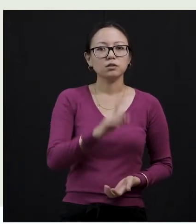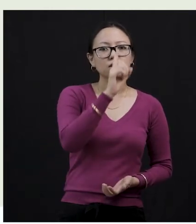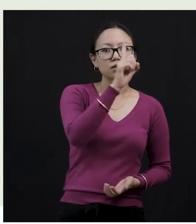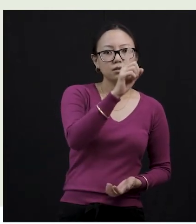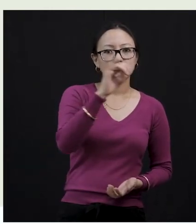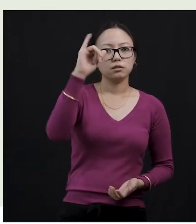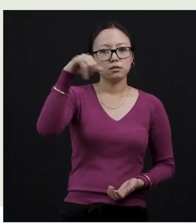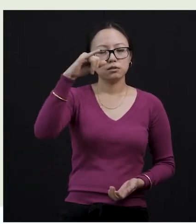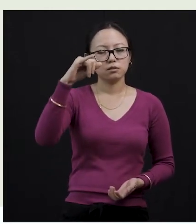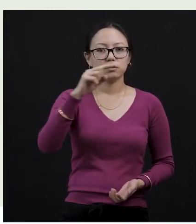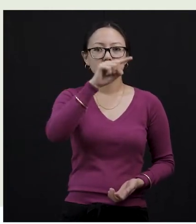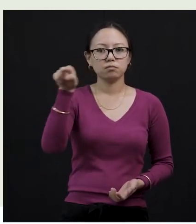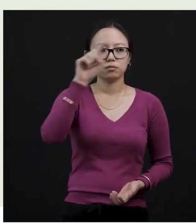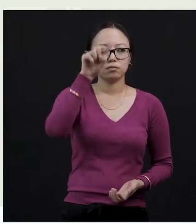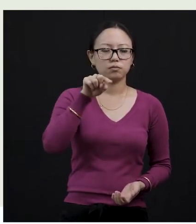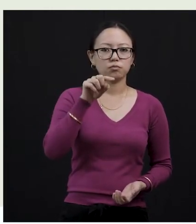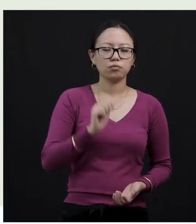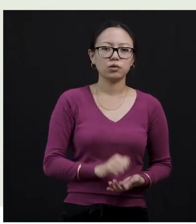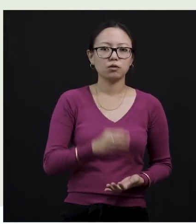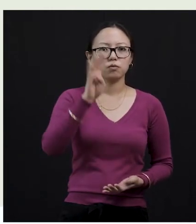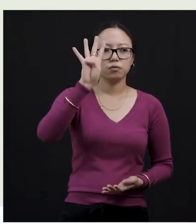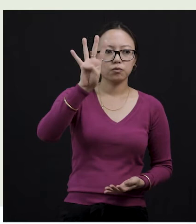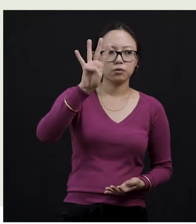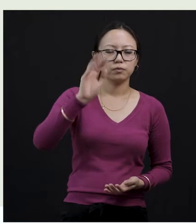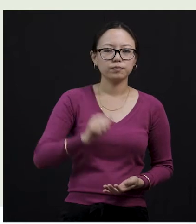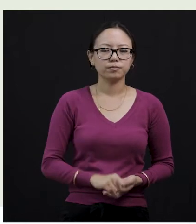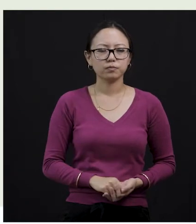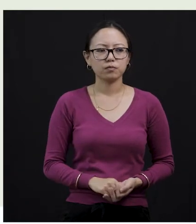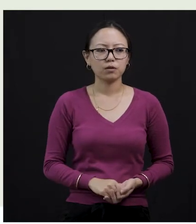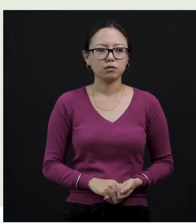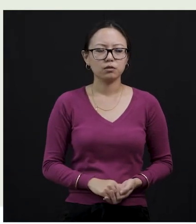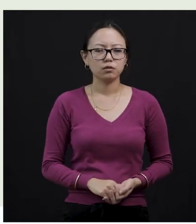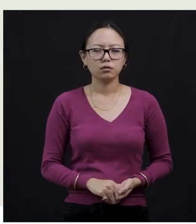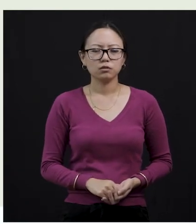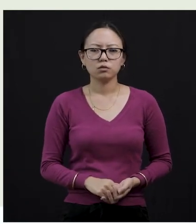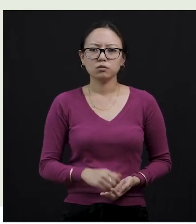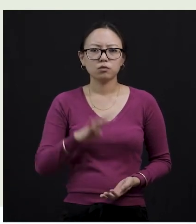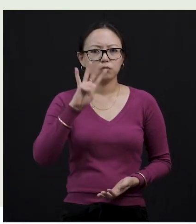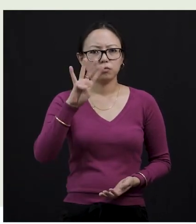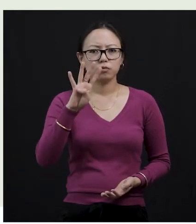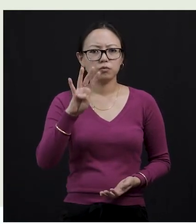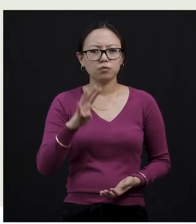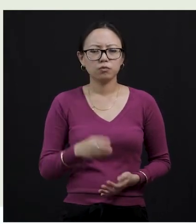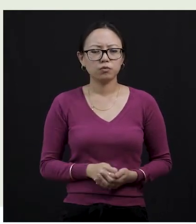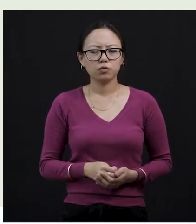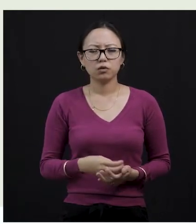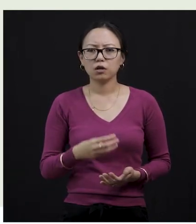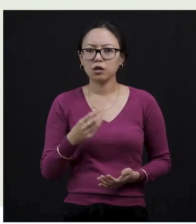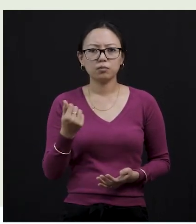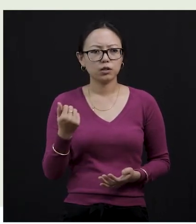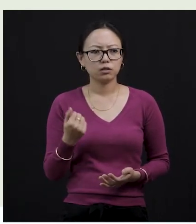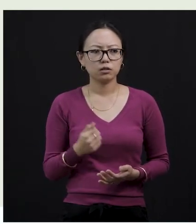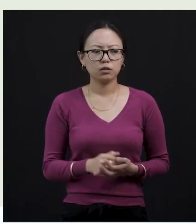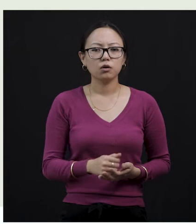16 divided by 4. So when you divide 4 with 16, how many times we have 16 in the table of 4? We